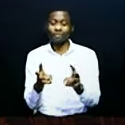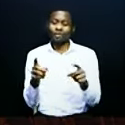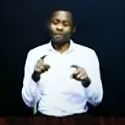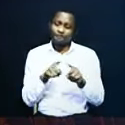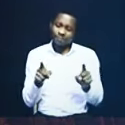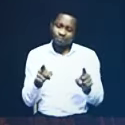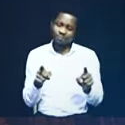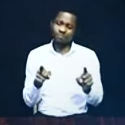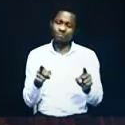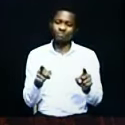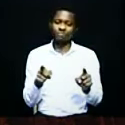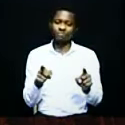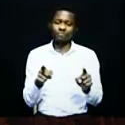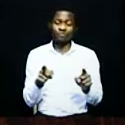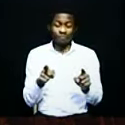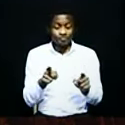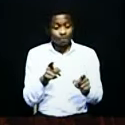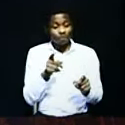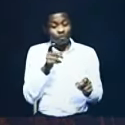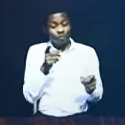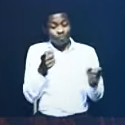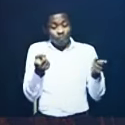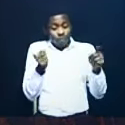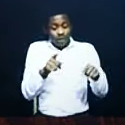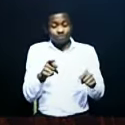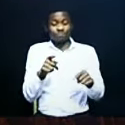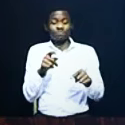people that he does not exist.